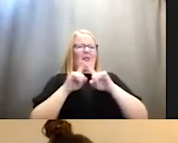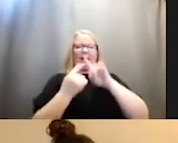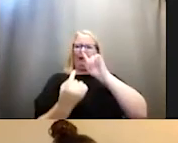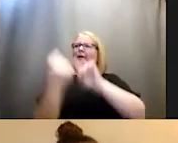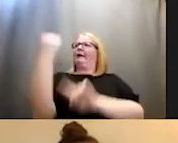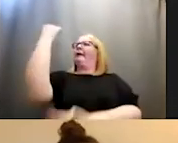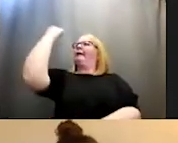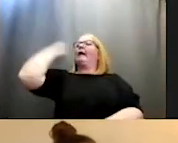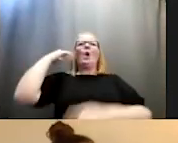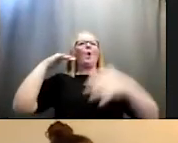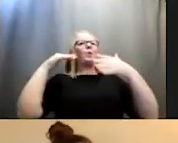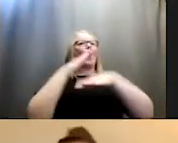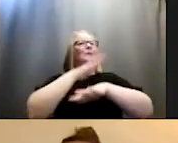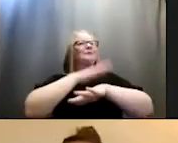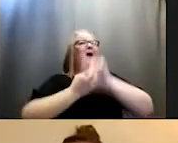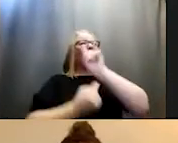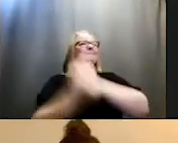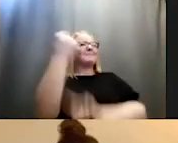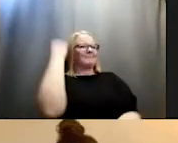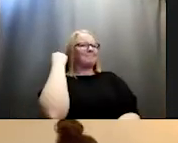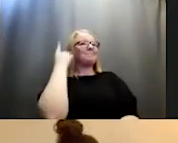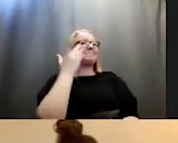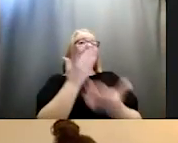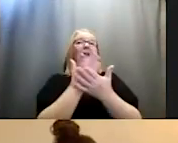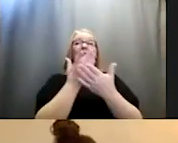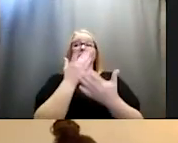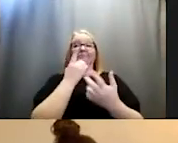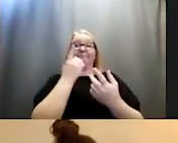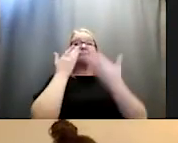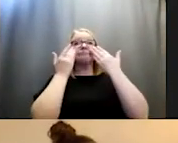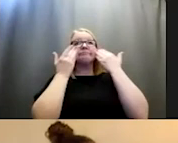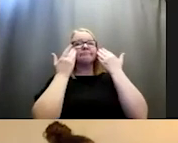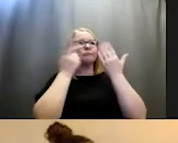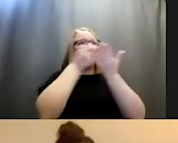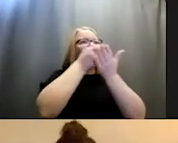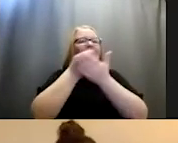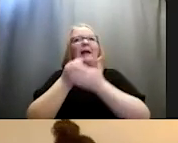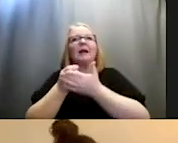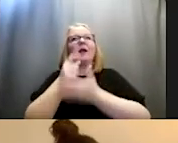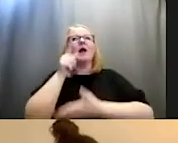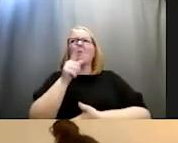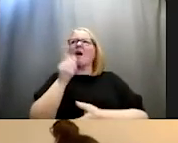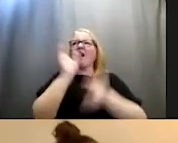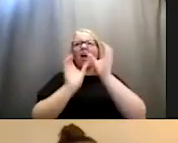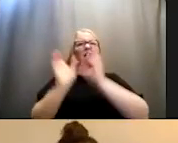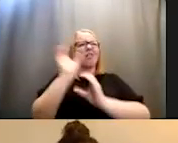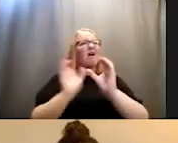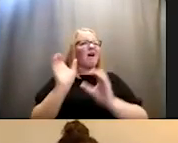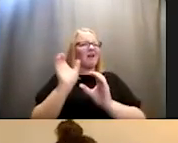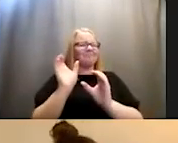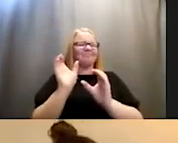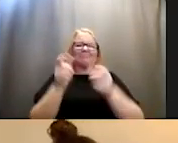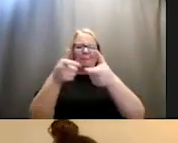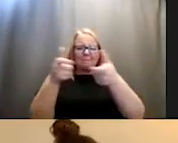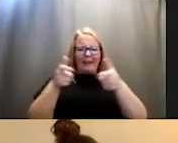ideas. And this applied not only to the kind of products that that were available, but also to the colors that were available, the